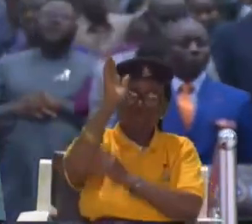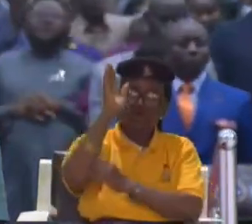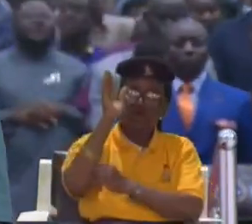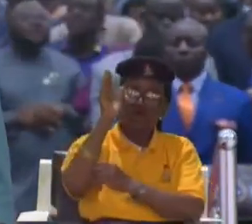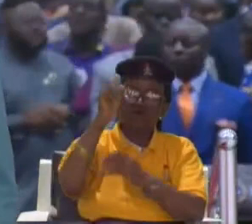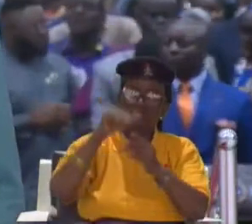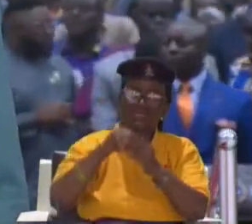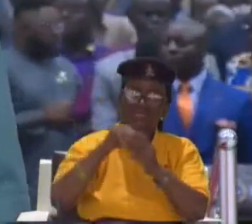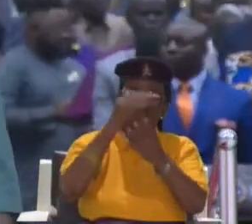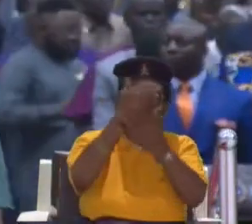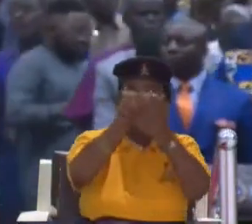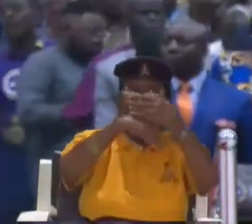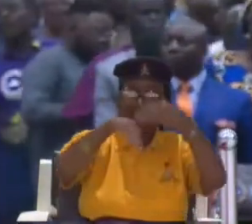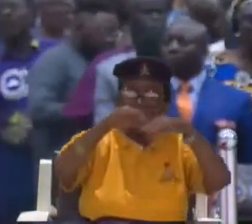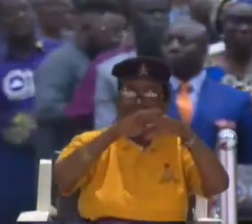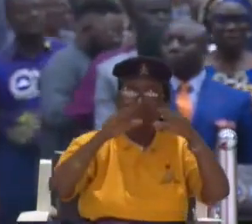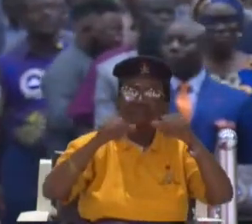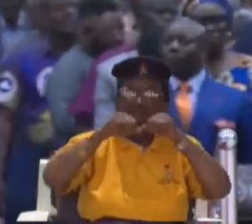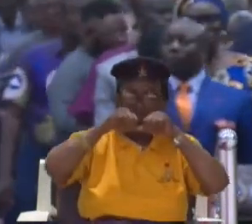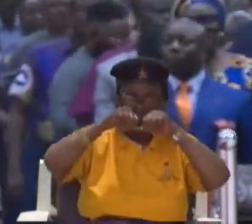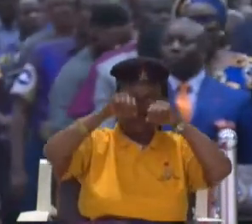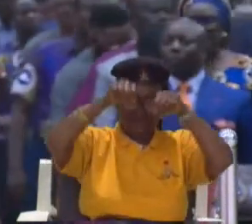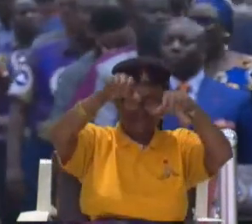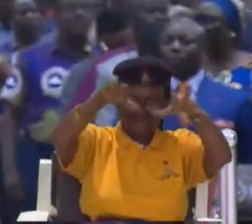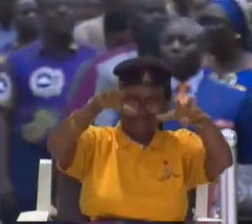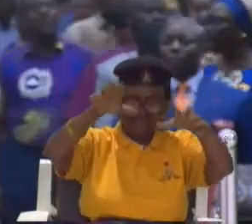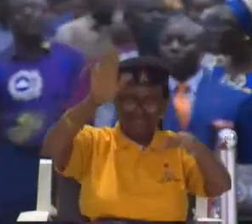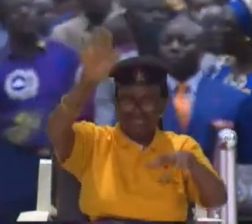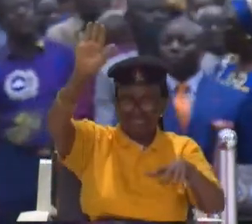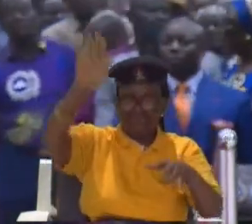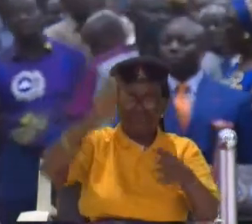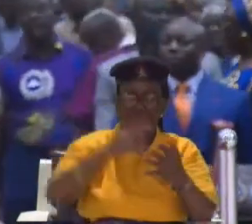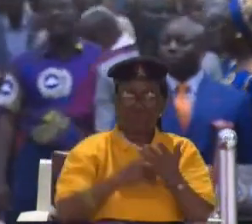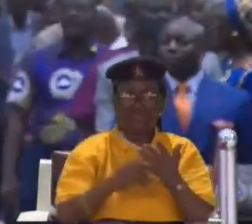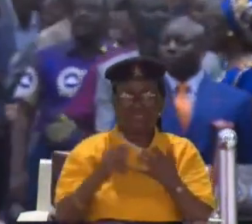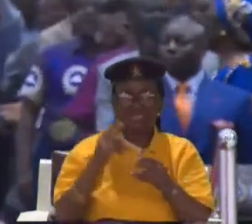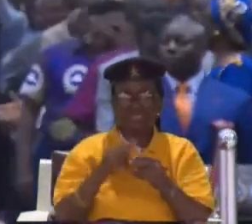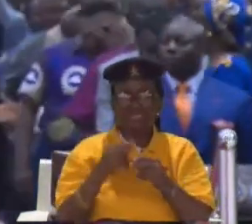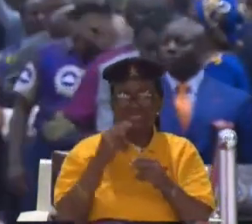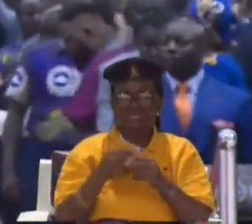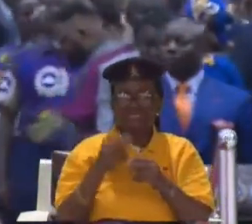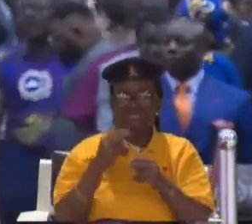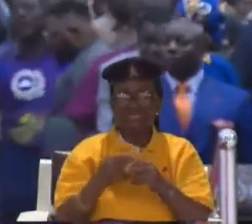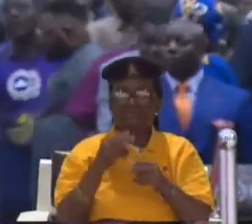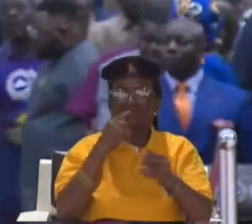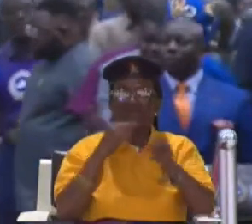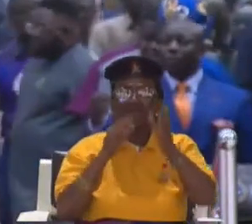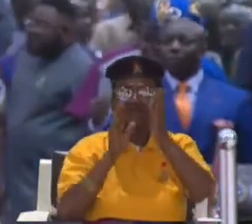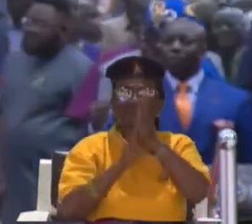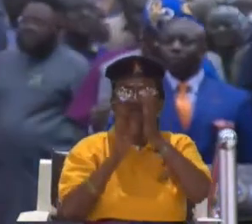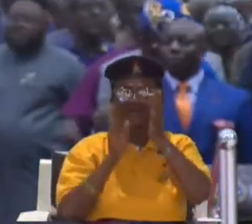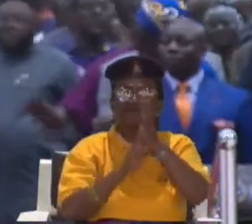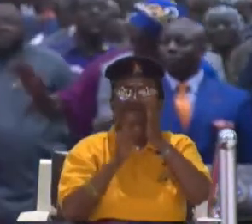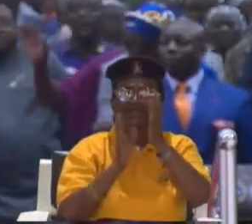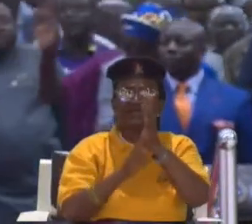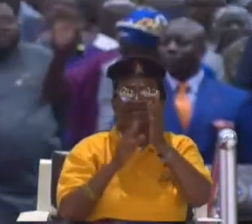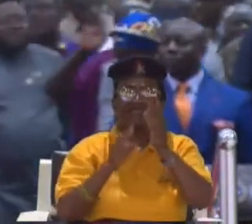heaven. Bless his holy name. Praise him more and more.